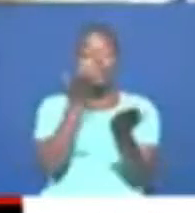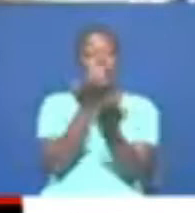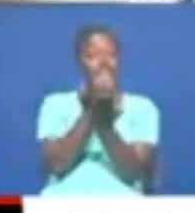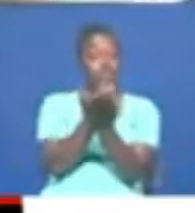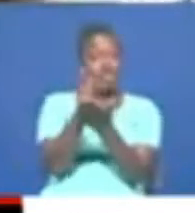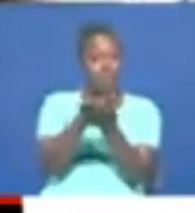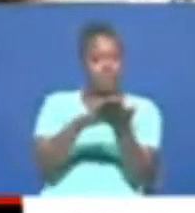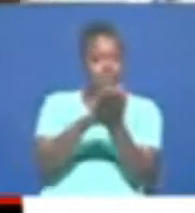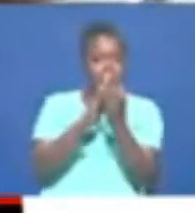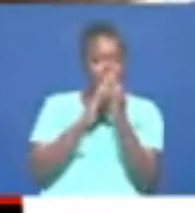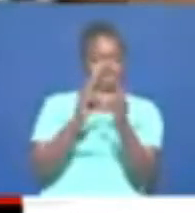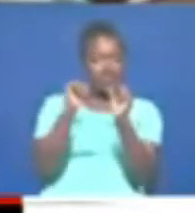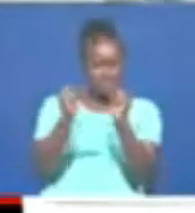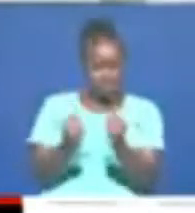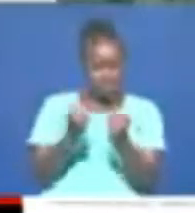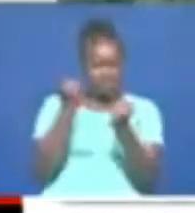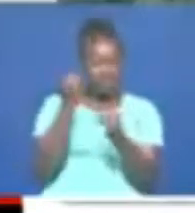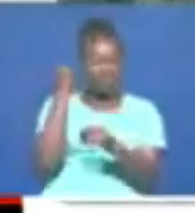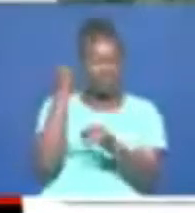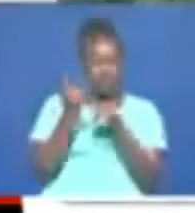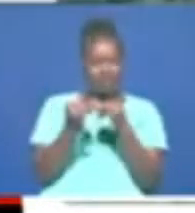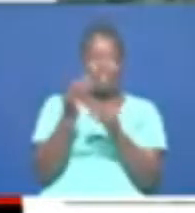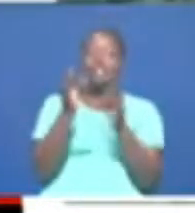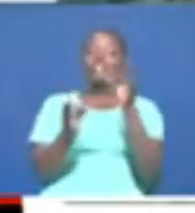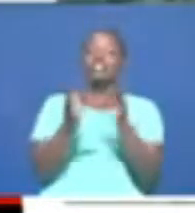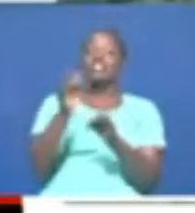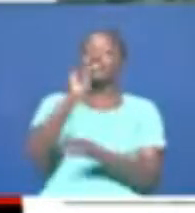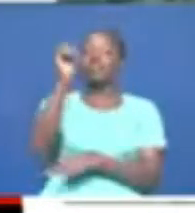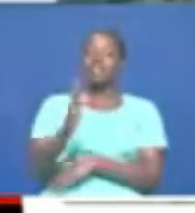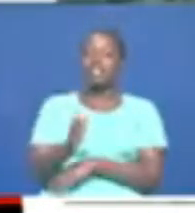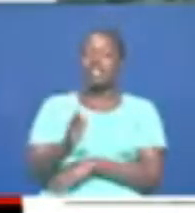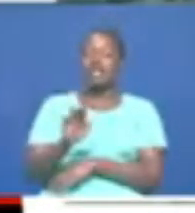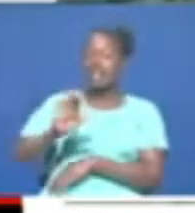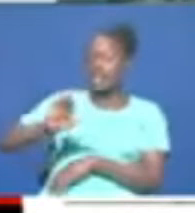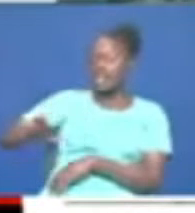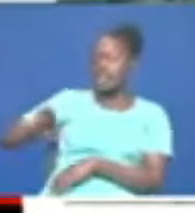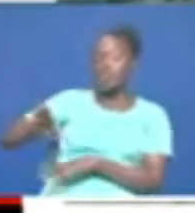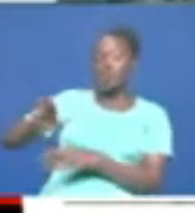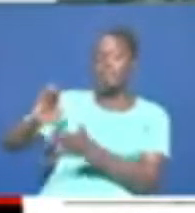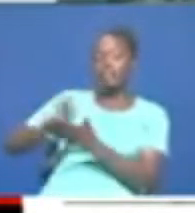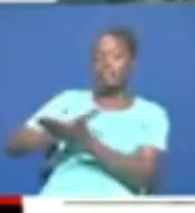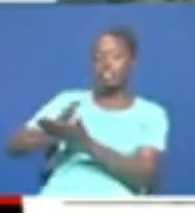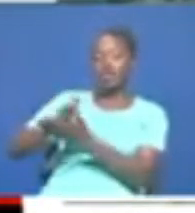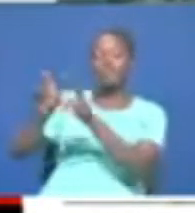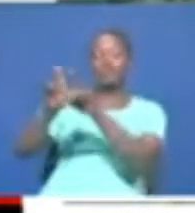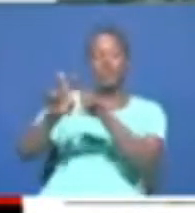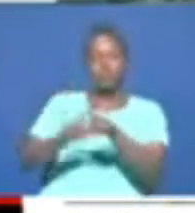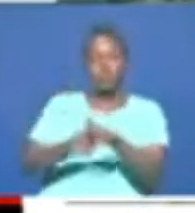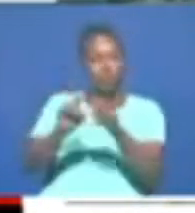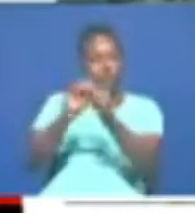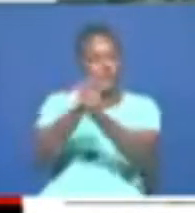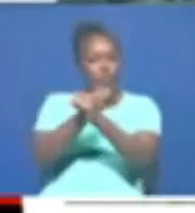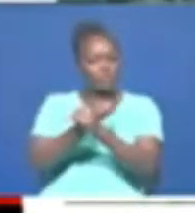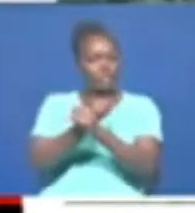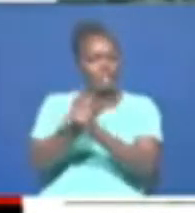resulting in safer and timely justice to Kenyans. As a supplementary dividend, it will also protect